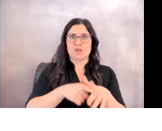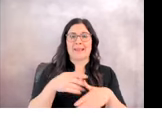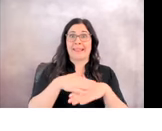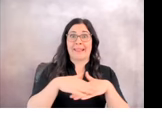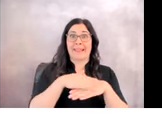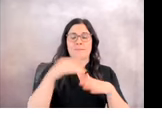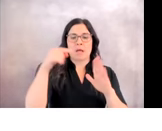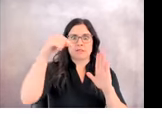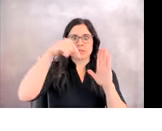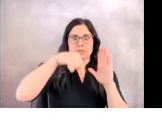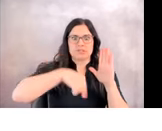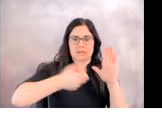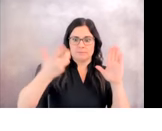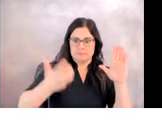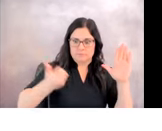But